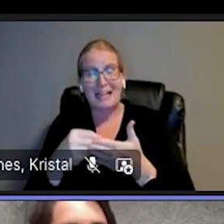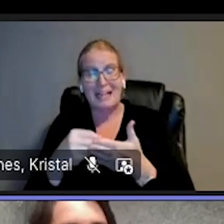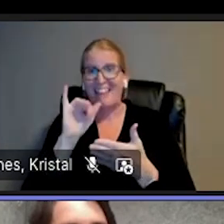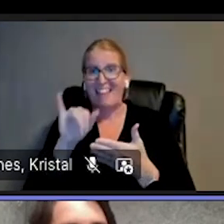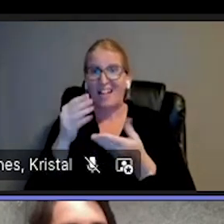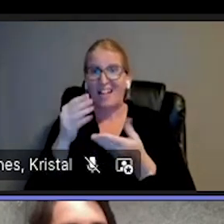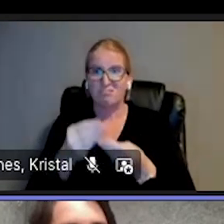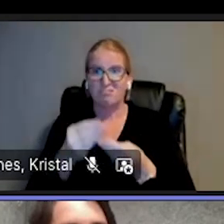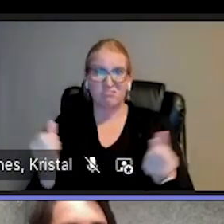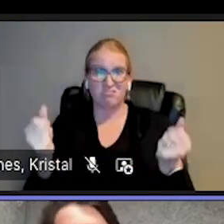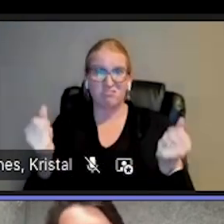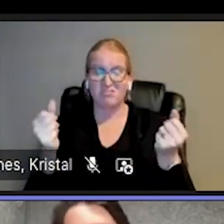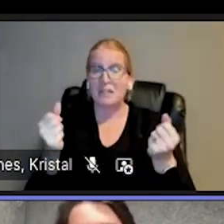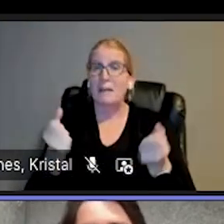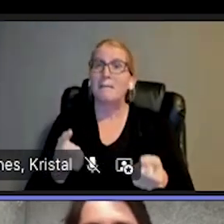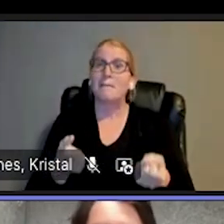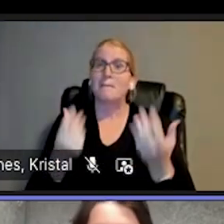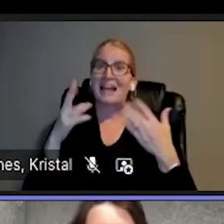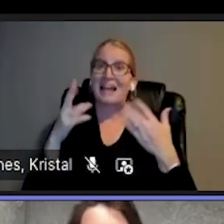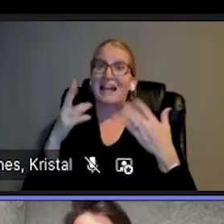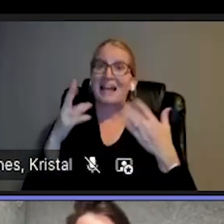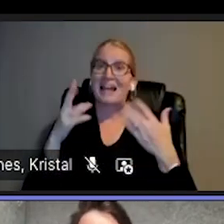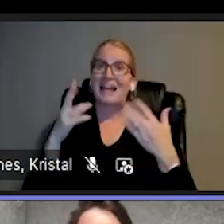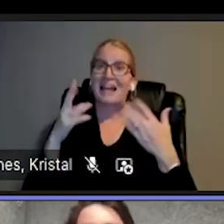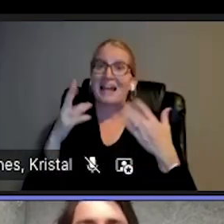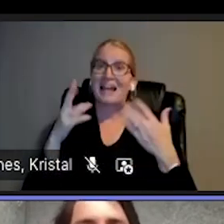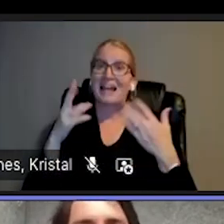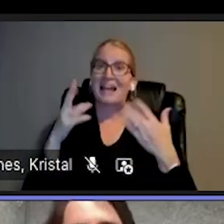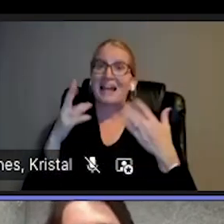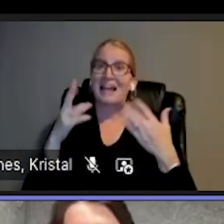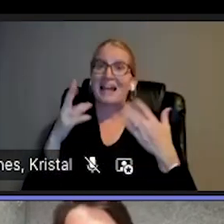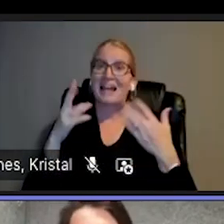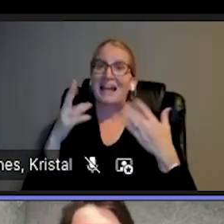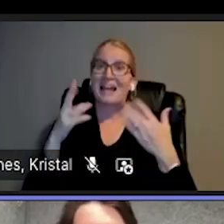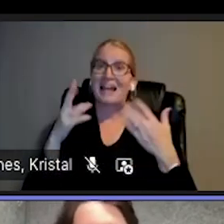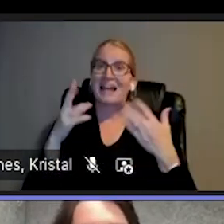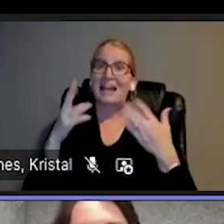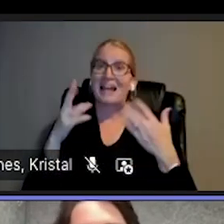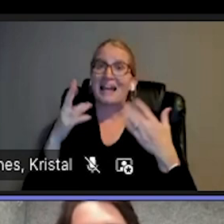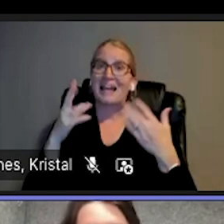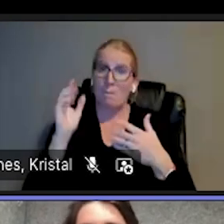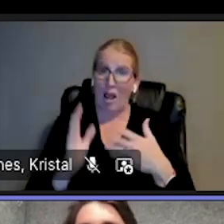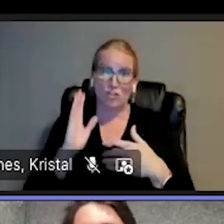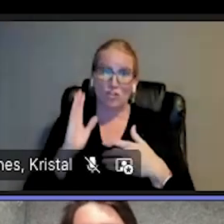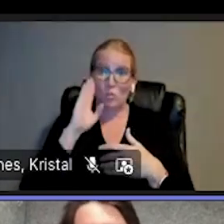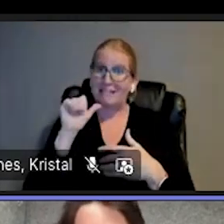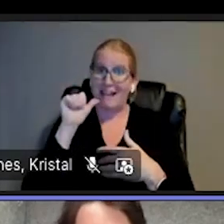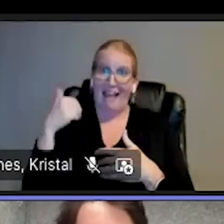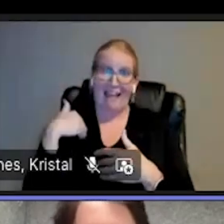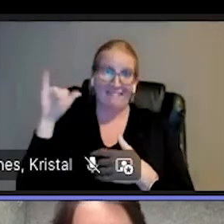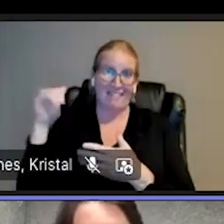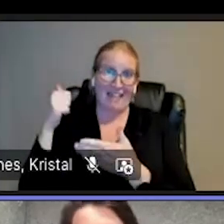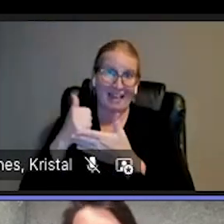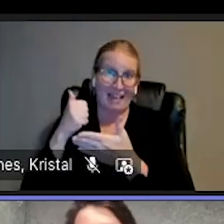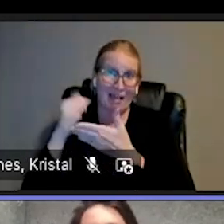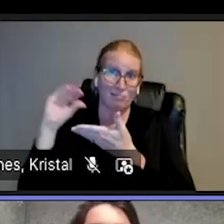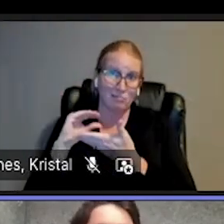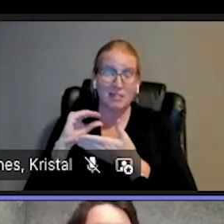lose access to affordable broadband, we are recommending that the state step up